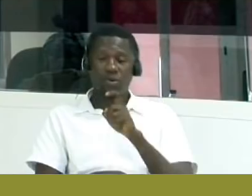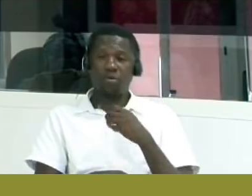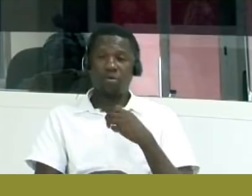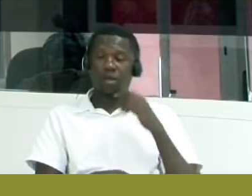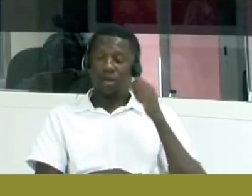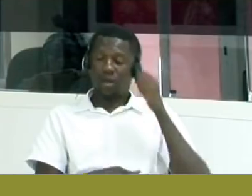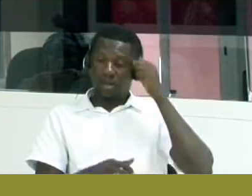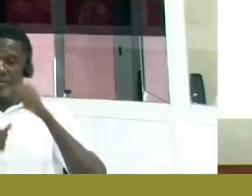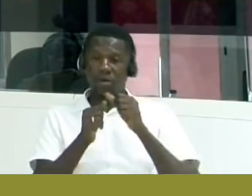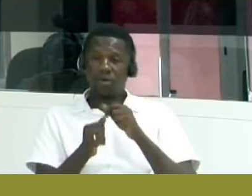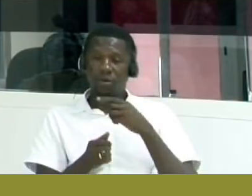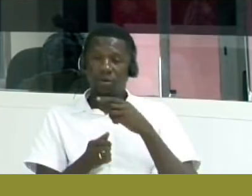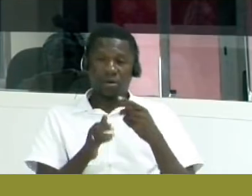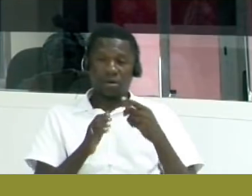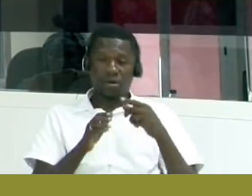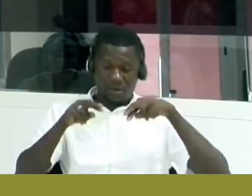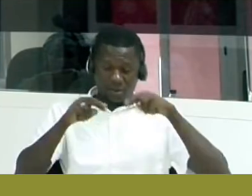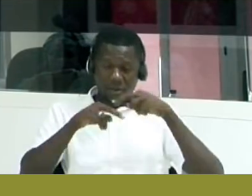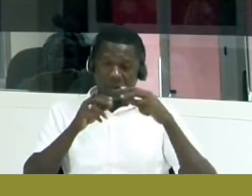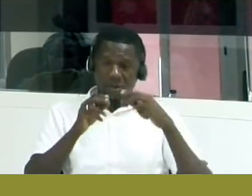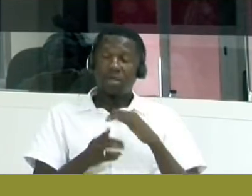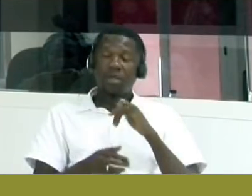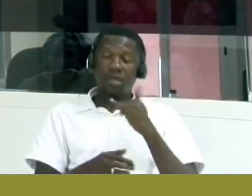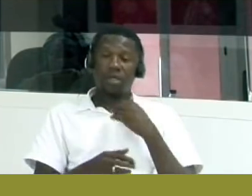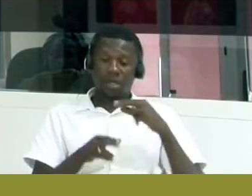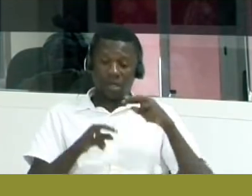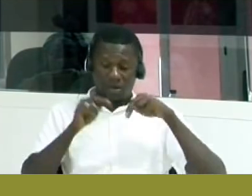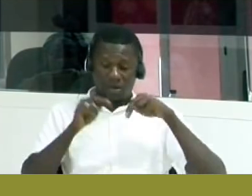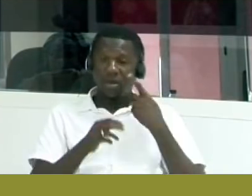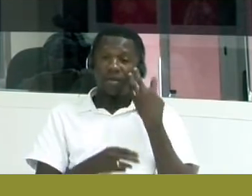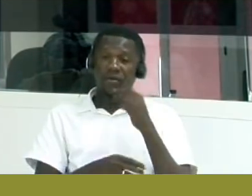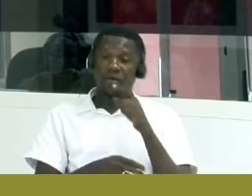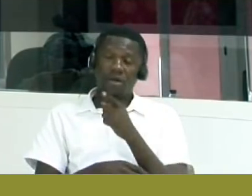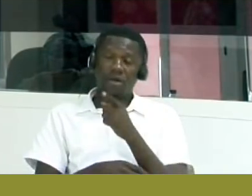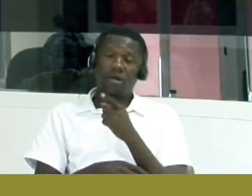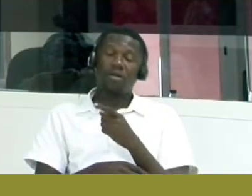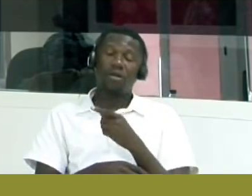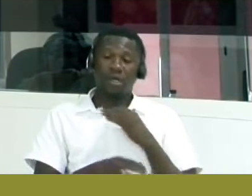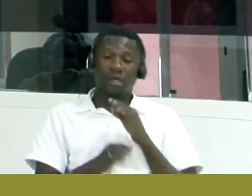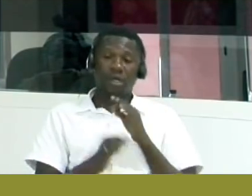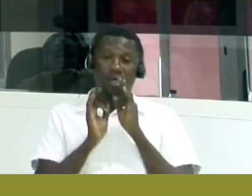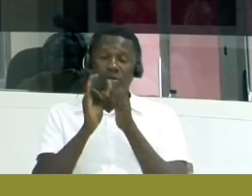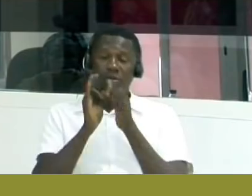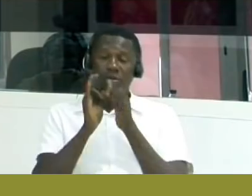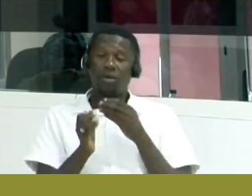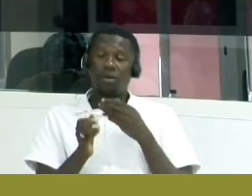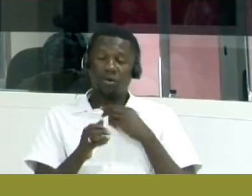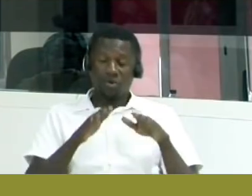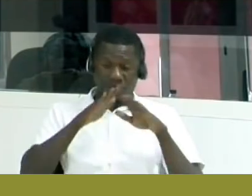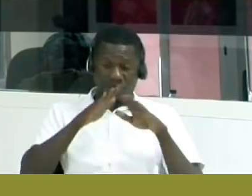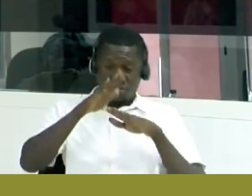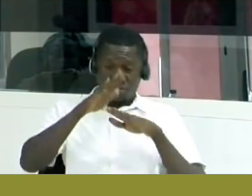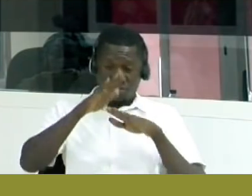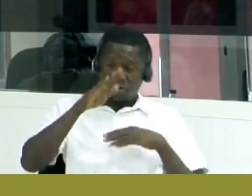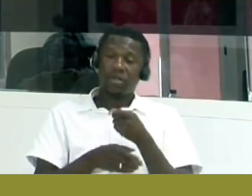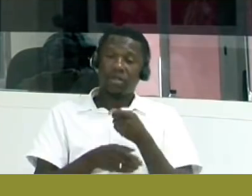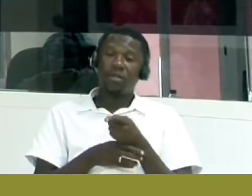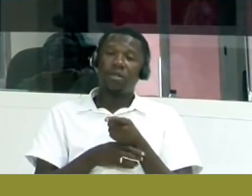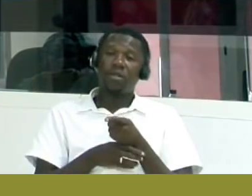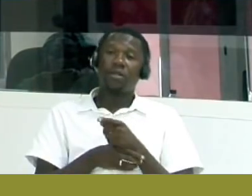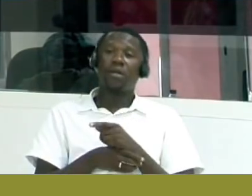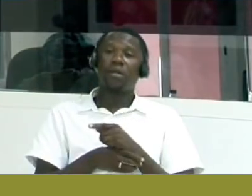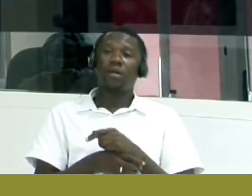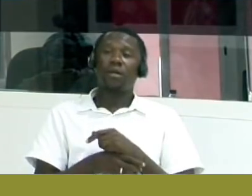that you are being recorded? I said, yes, record me if you like. And I told him that I was going to go to the bottom of this.